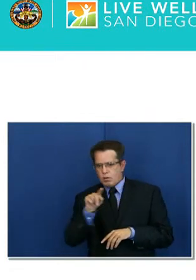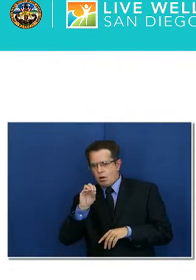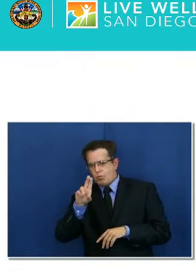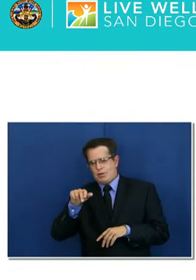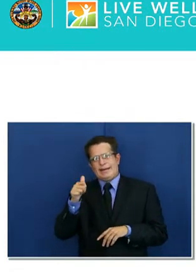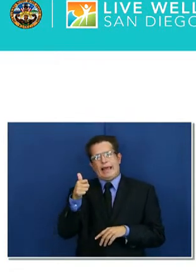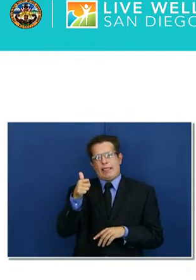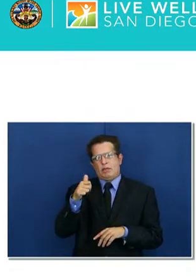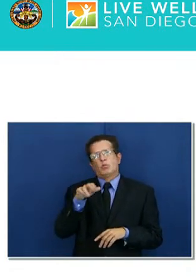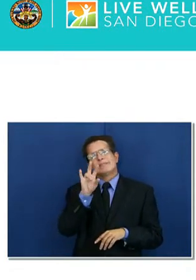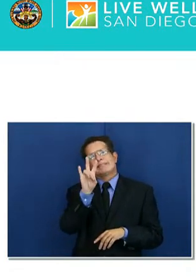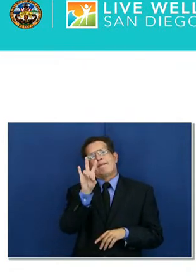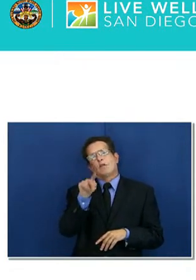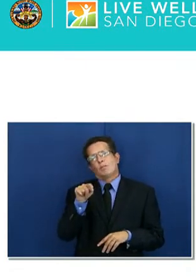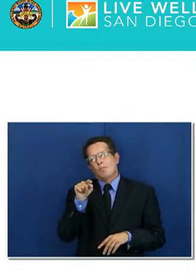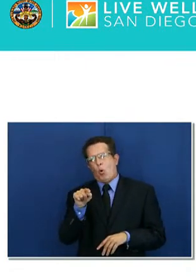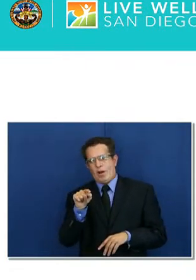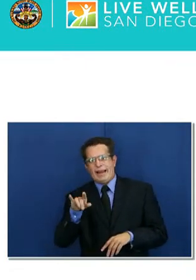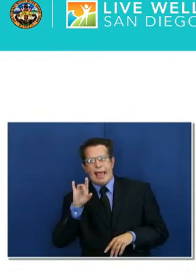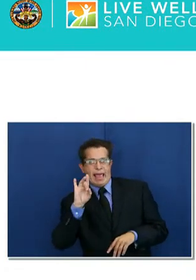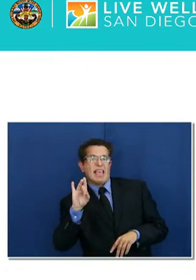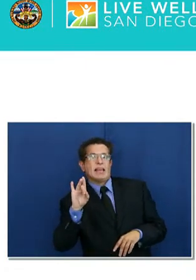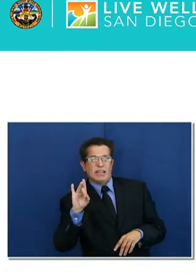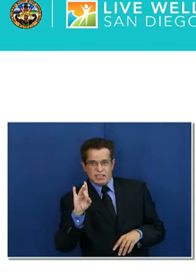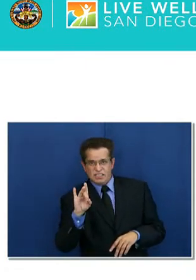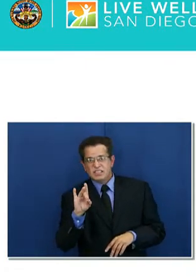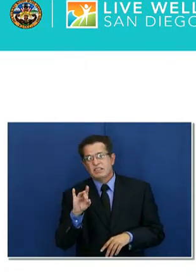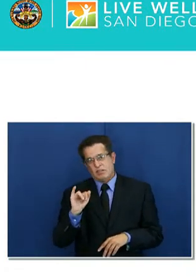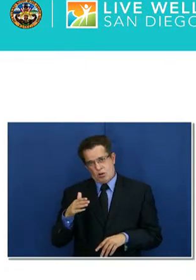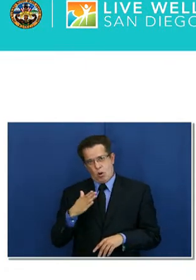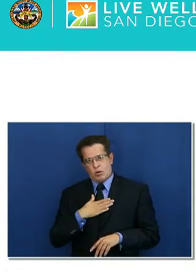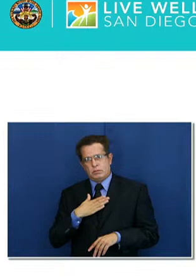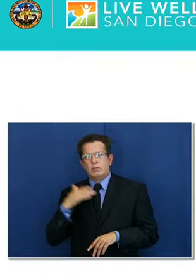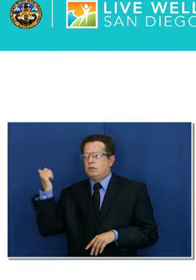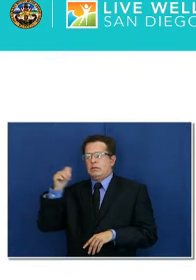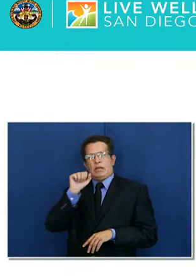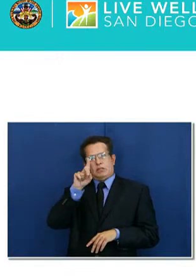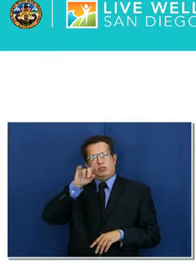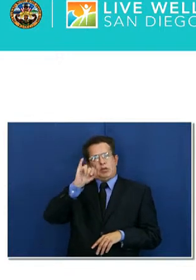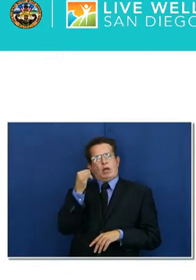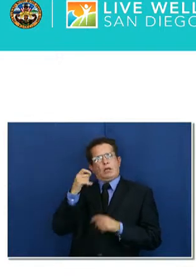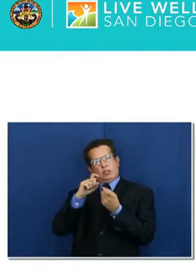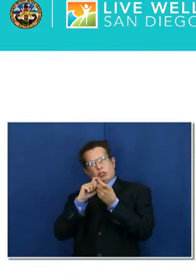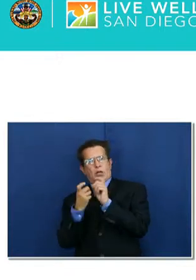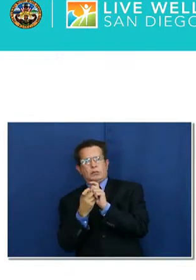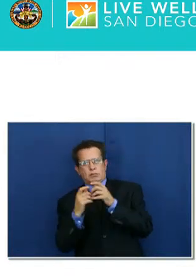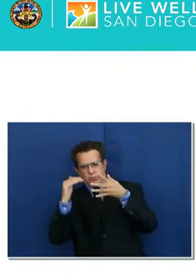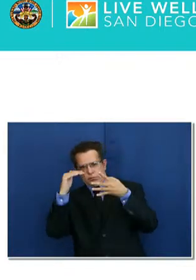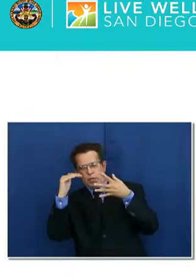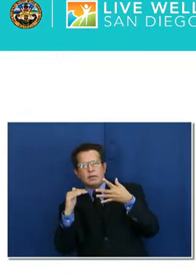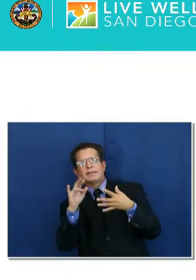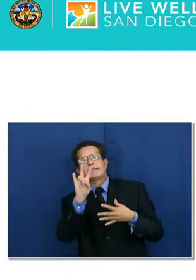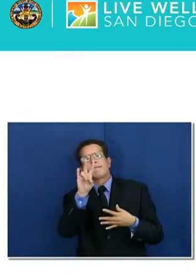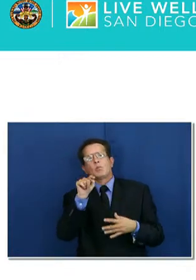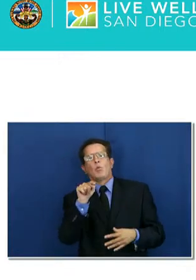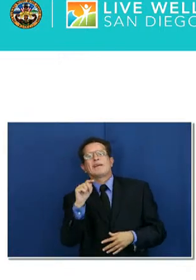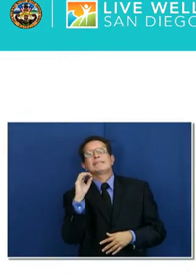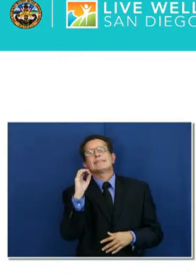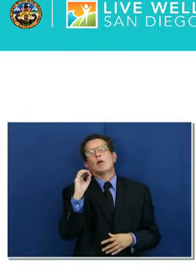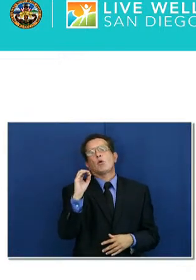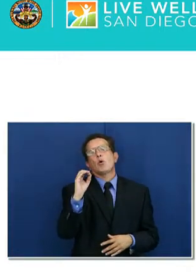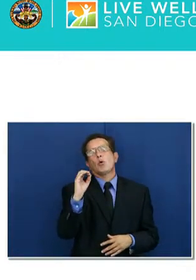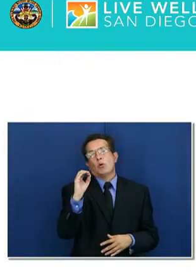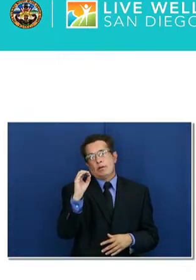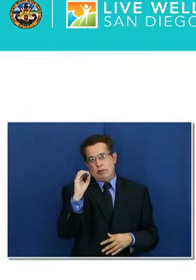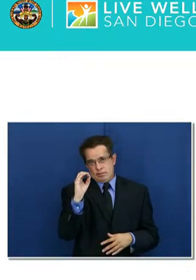was 7.8, as you see on the left of the slide. The adjusted case rate is 7.0.